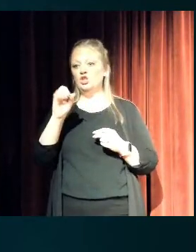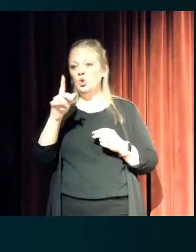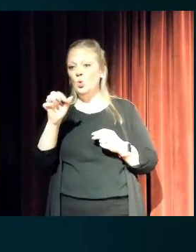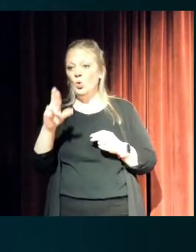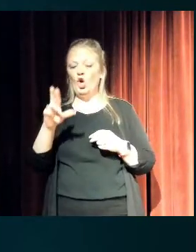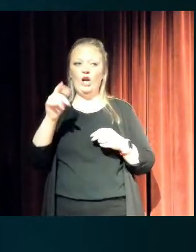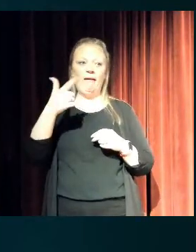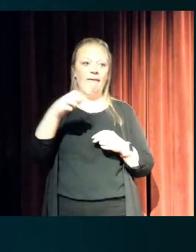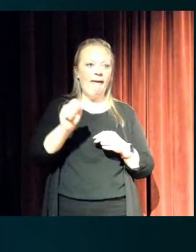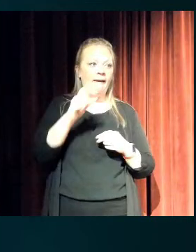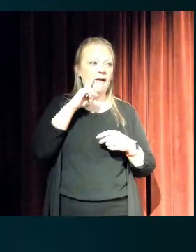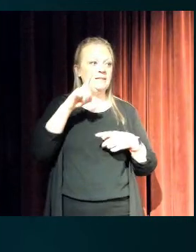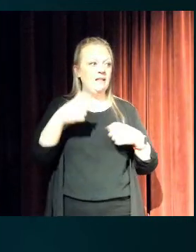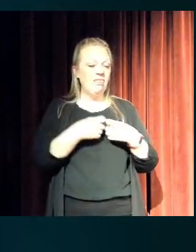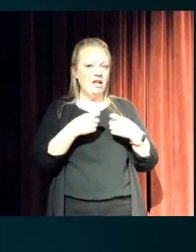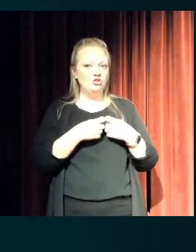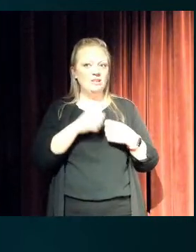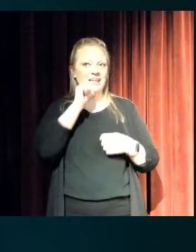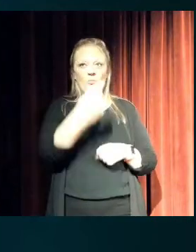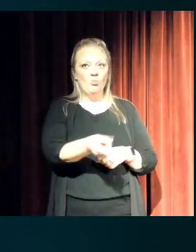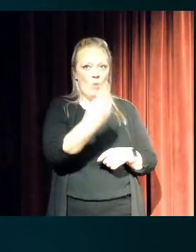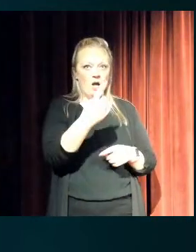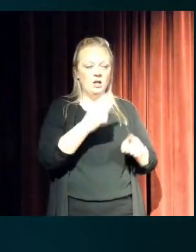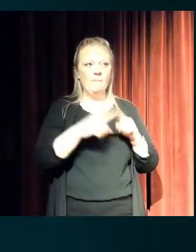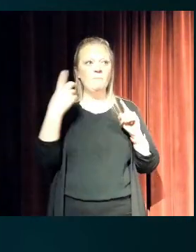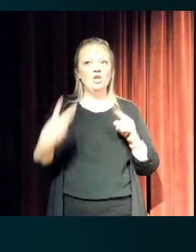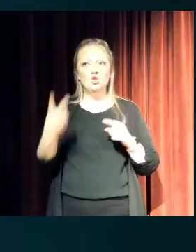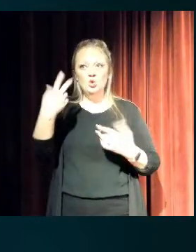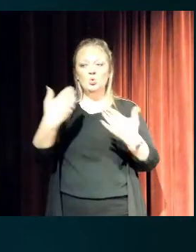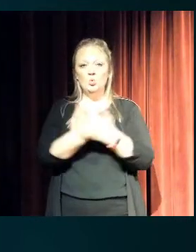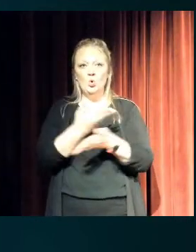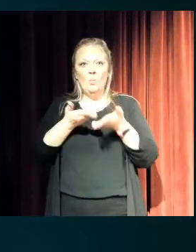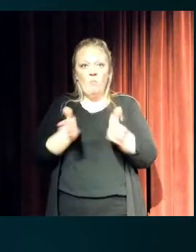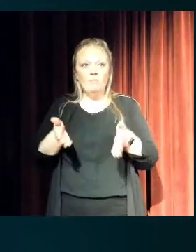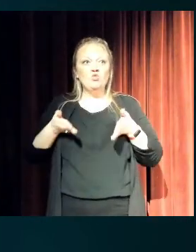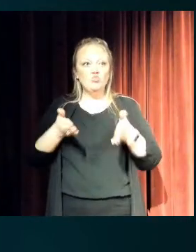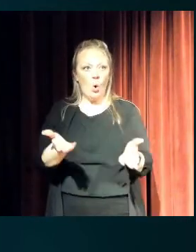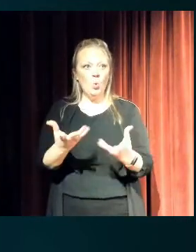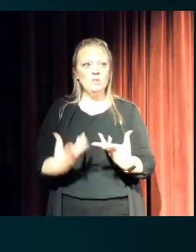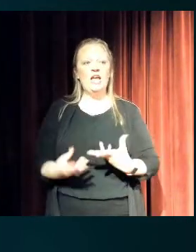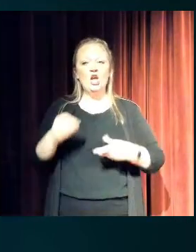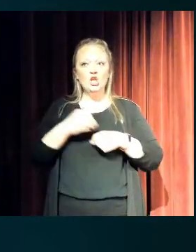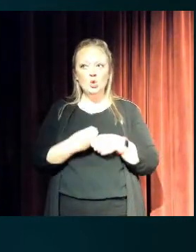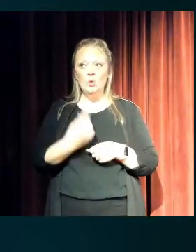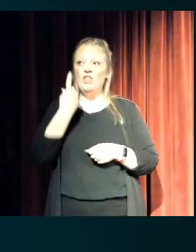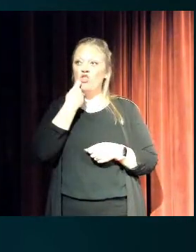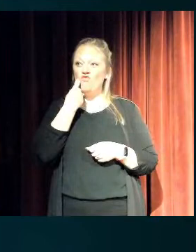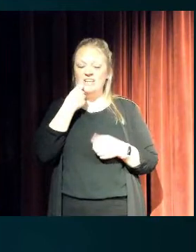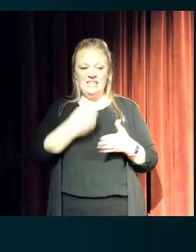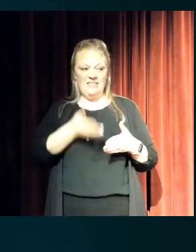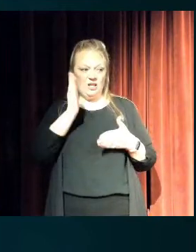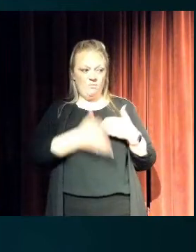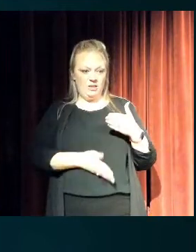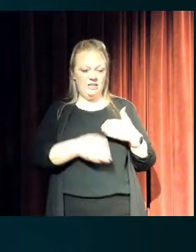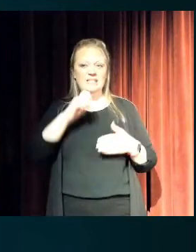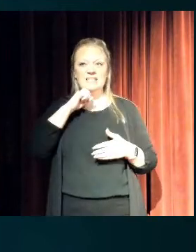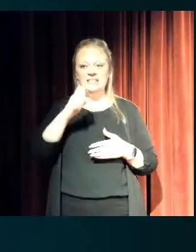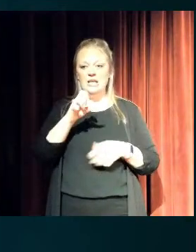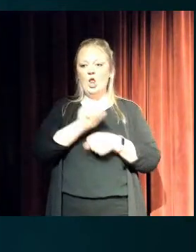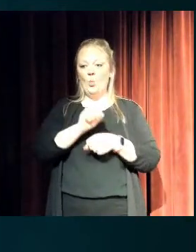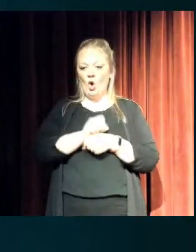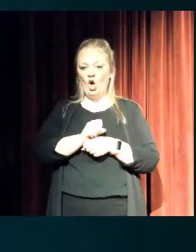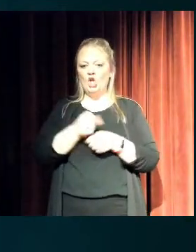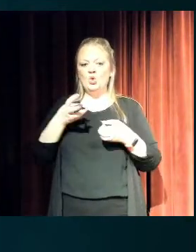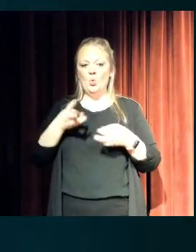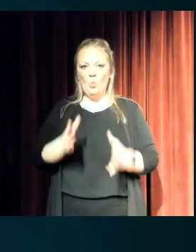electric utilities, as well as not one, but 2 new public roads, including the recently completed Steelworkers